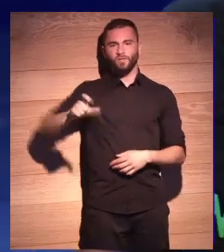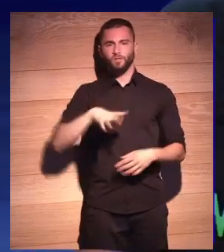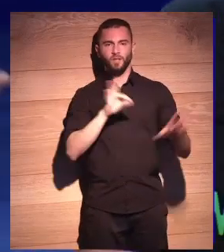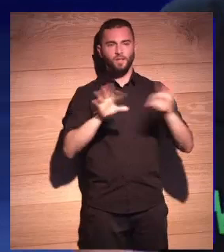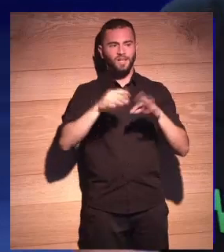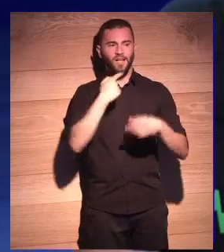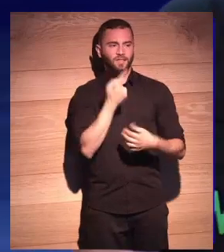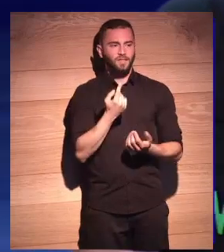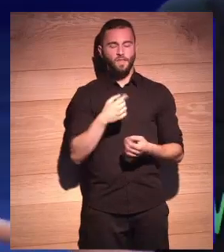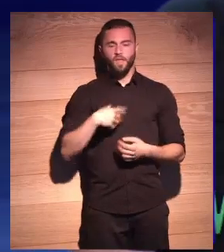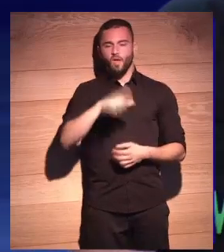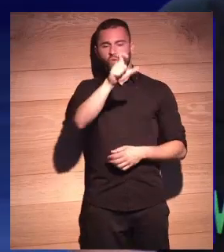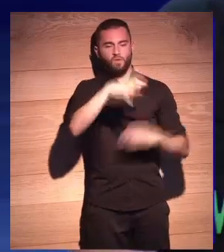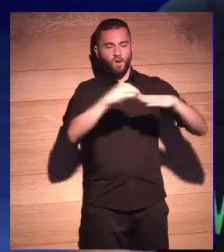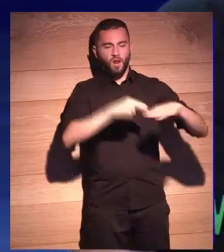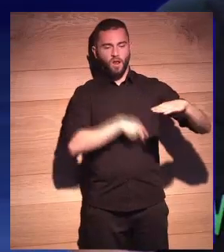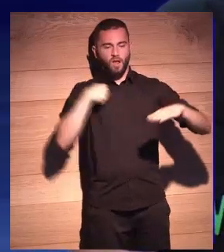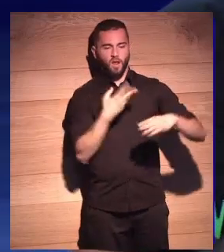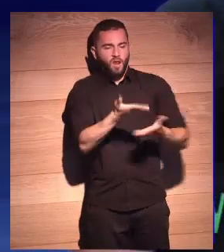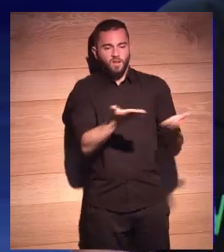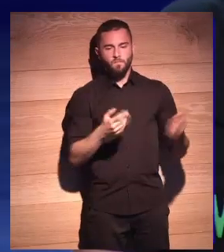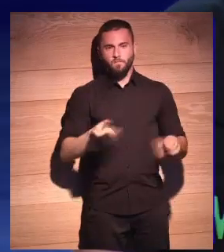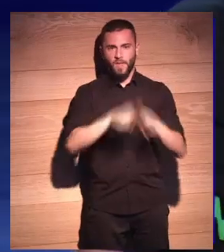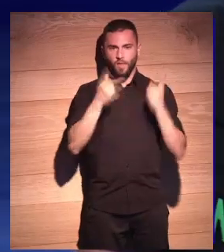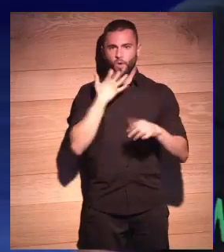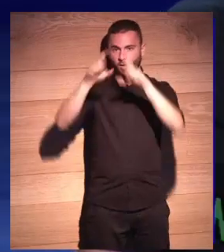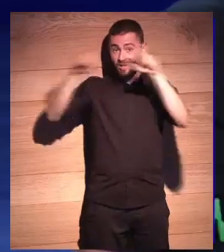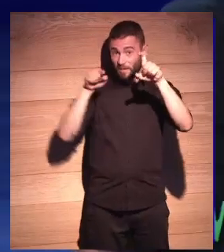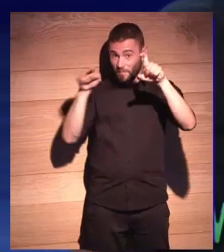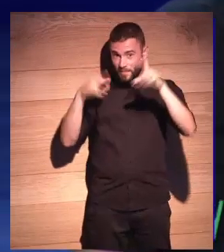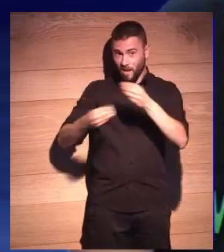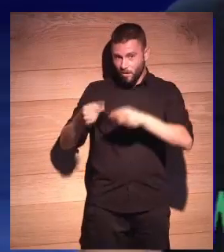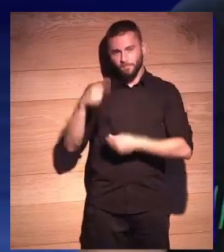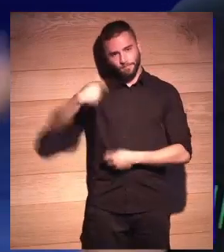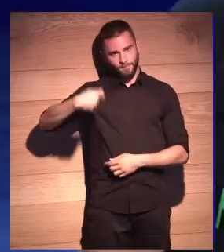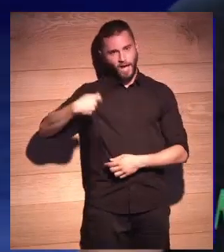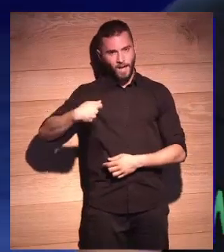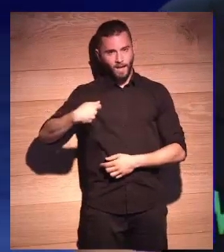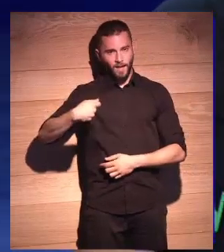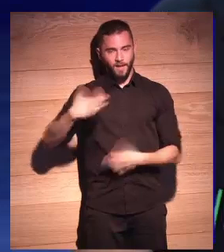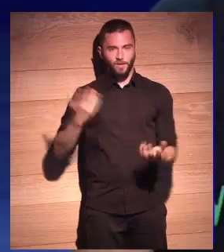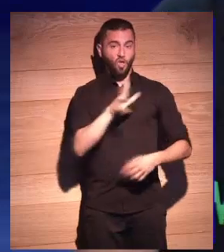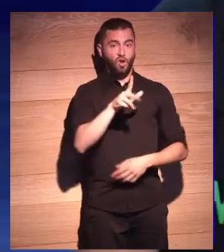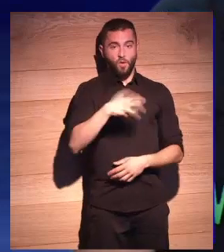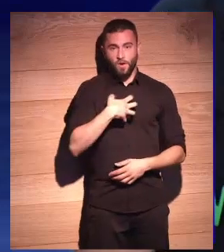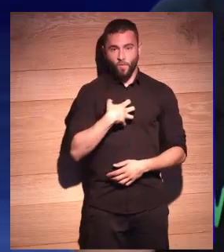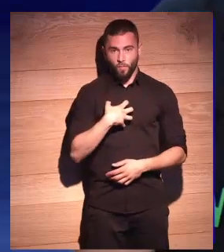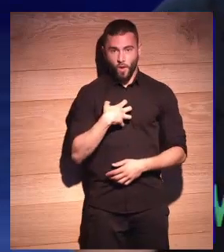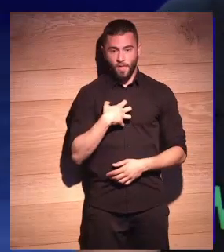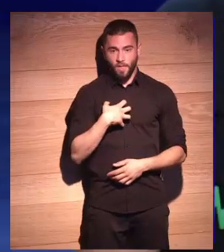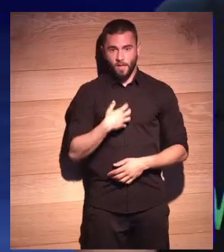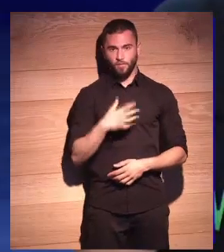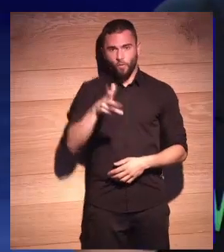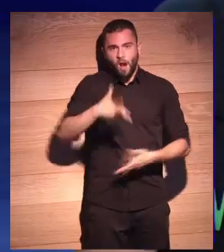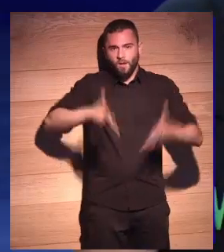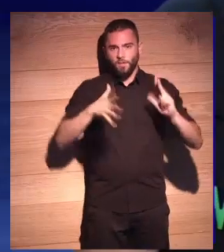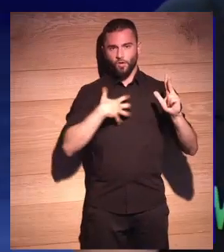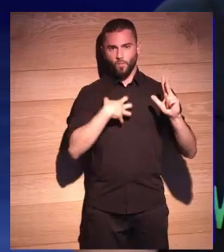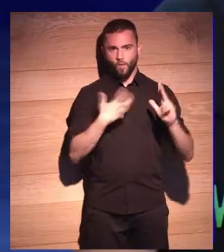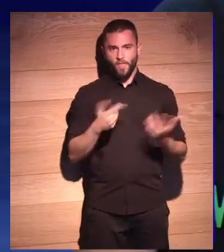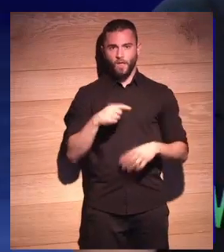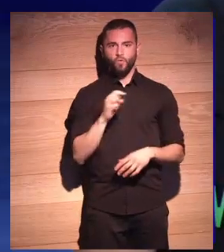choose, okay, I don't mind if a general user uses this, but if a company uses that, they have to pay. So they cannot steal and